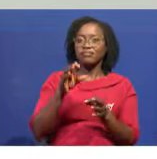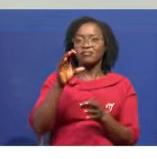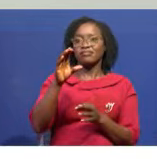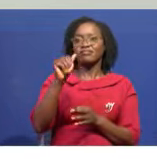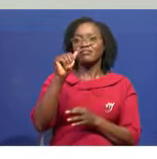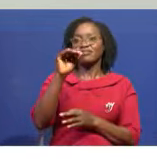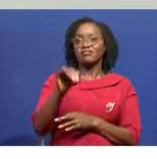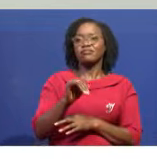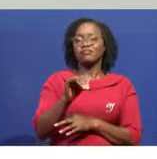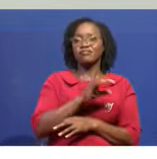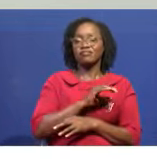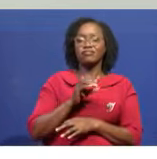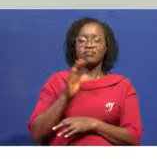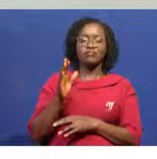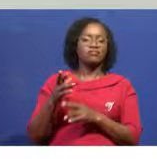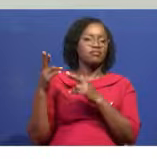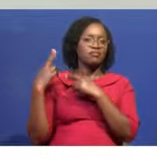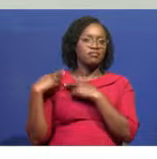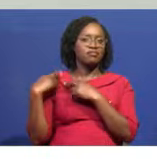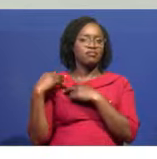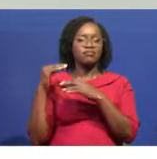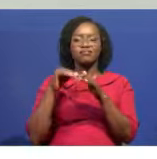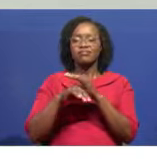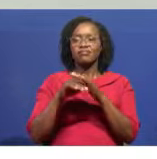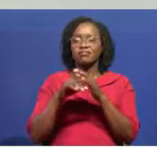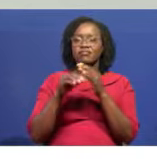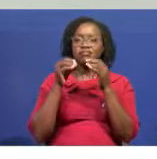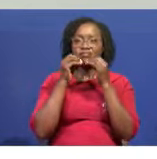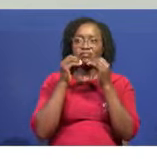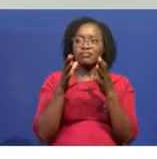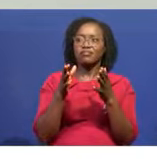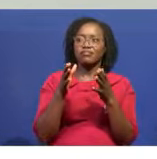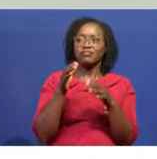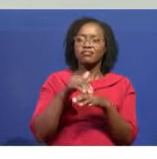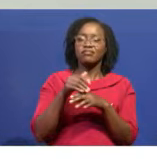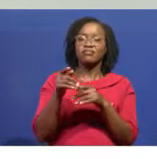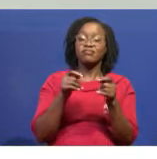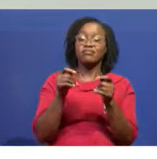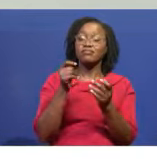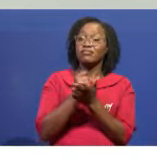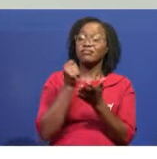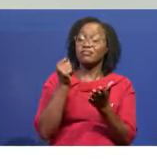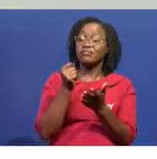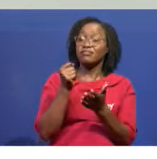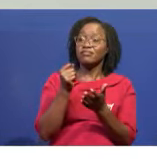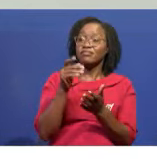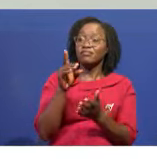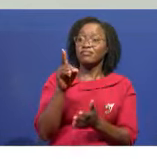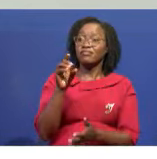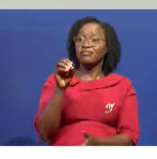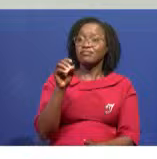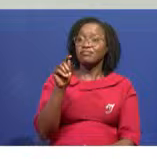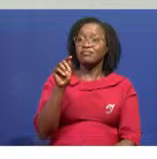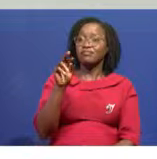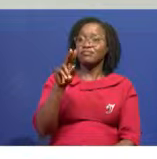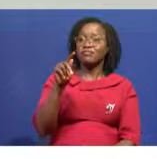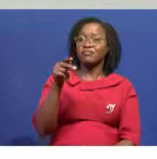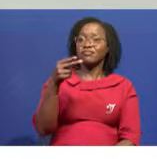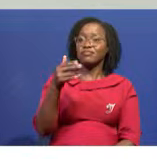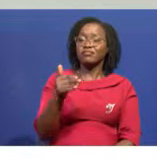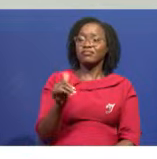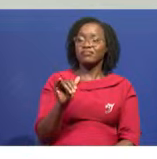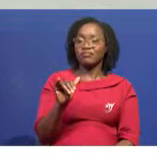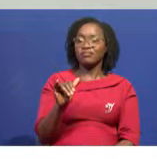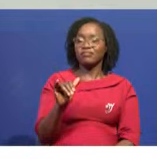CAJ, and a Commissioner in charge of access of information at the Ombudsman Office. That is Dorothy Jamatoro Kimengich. Thank